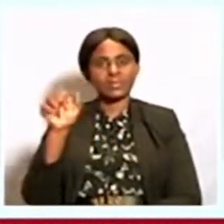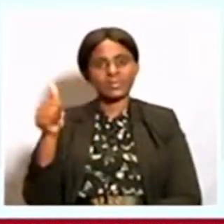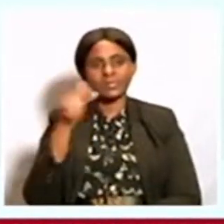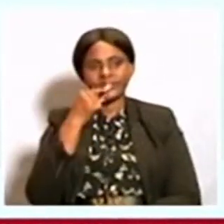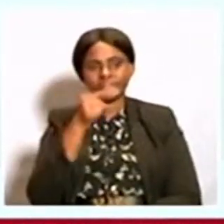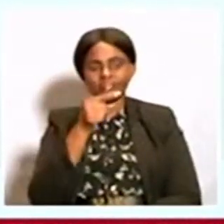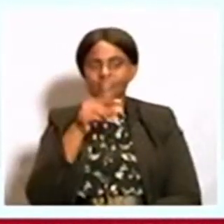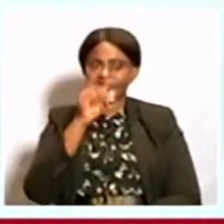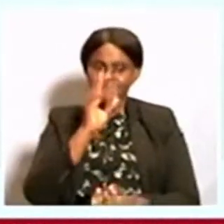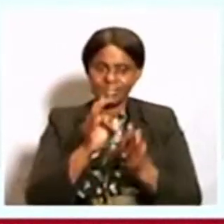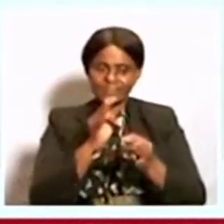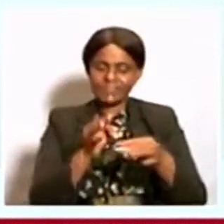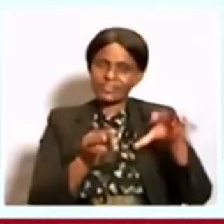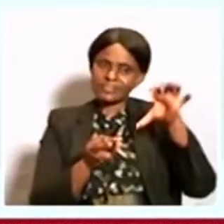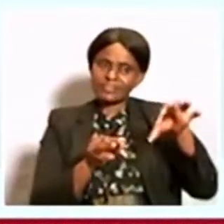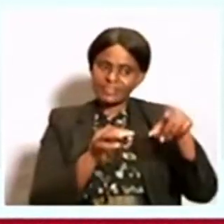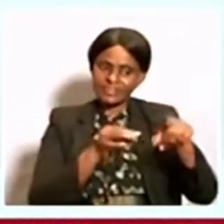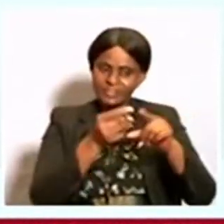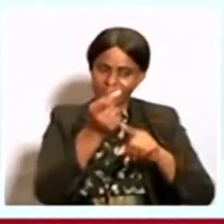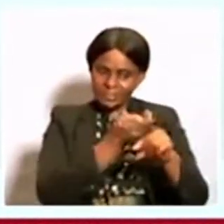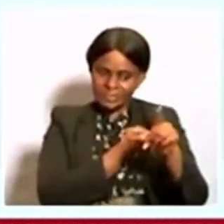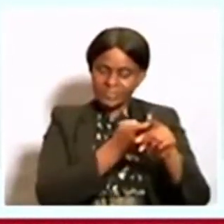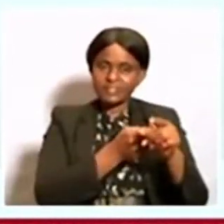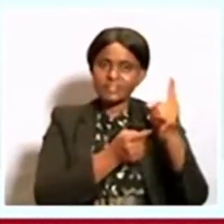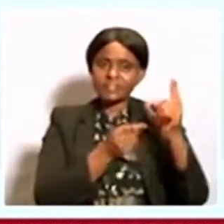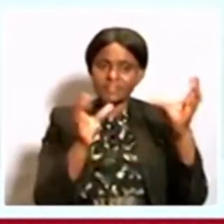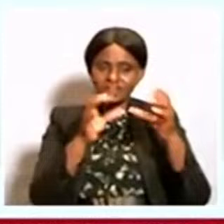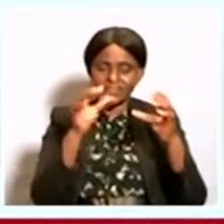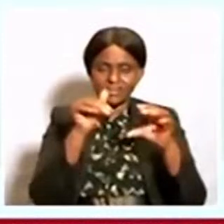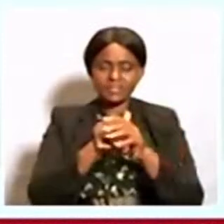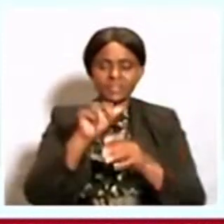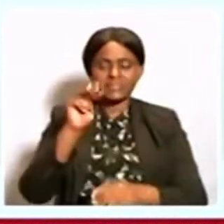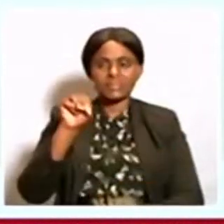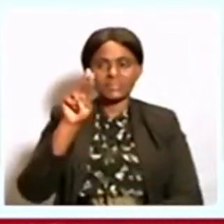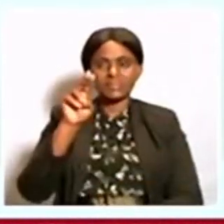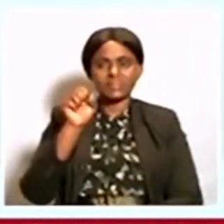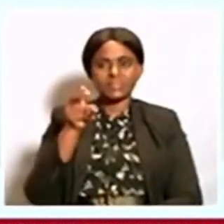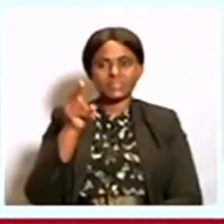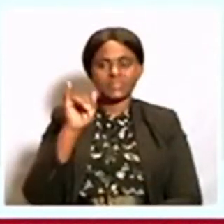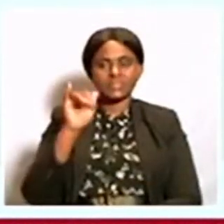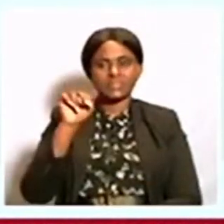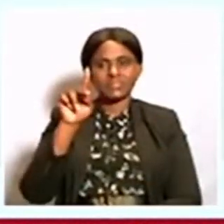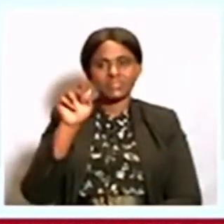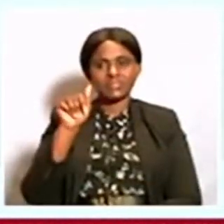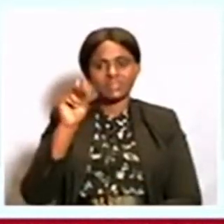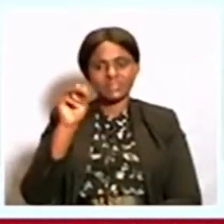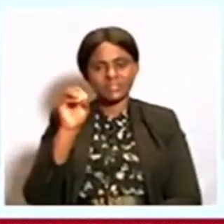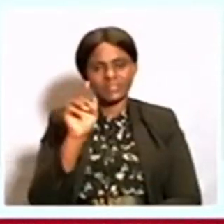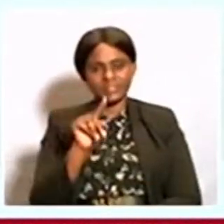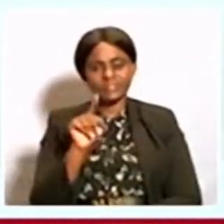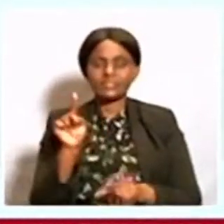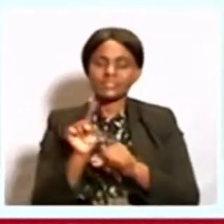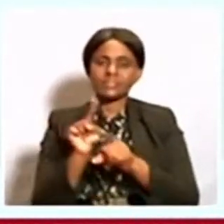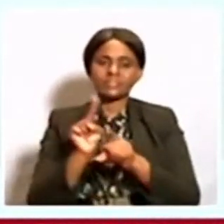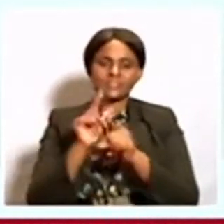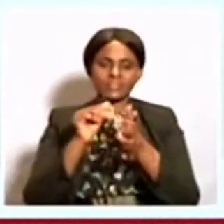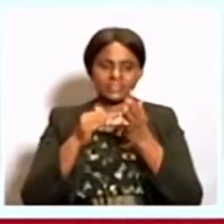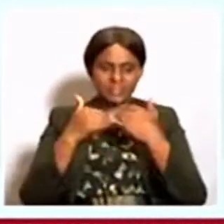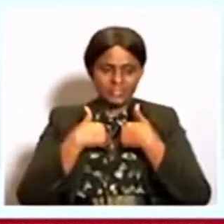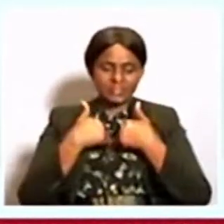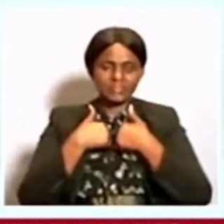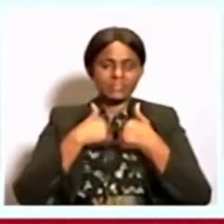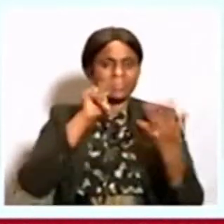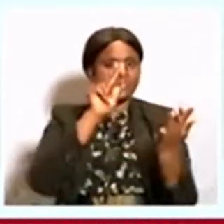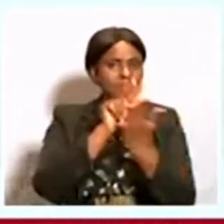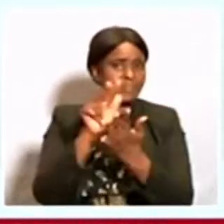is coming from one of the communities in Mushindamo, and there is a